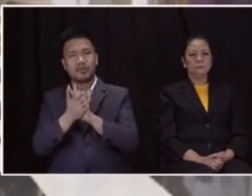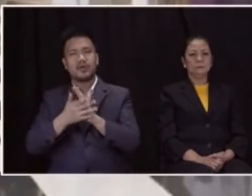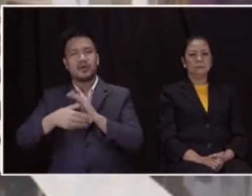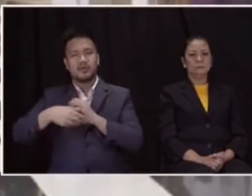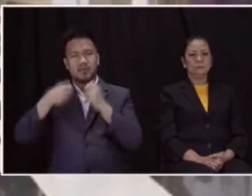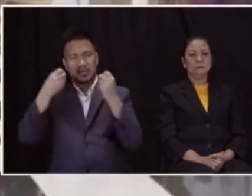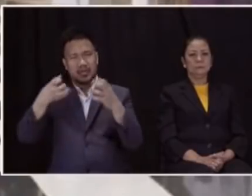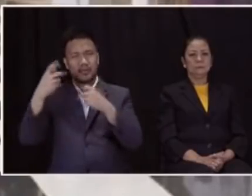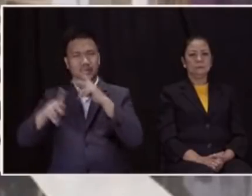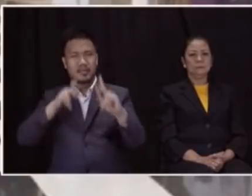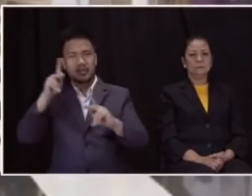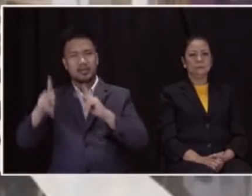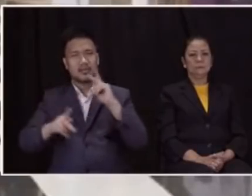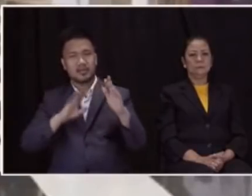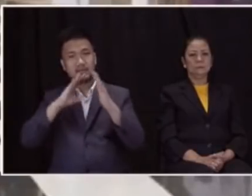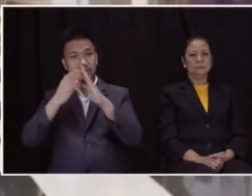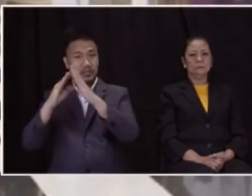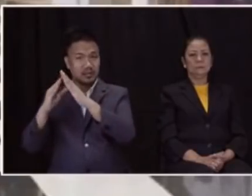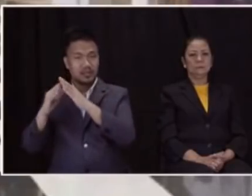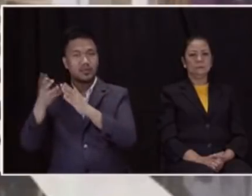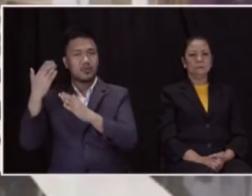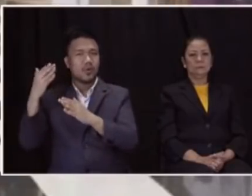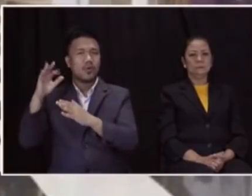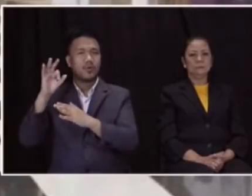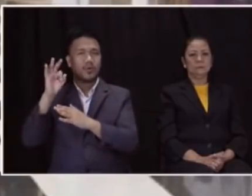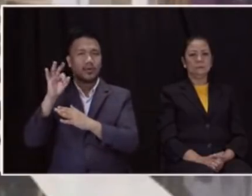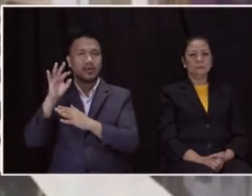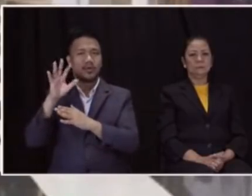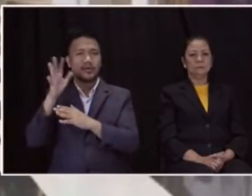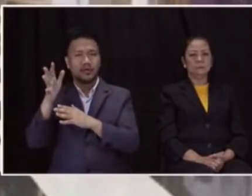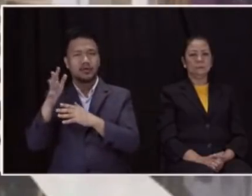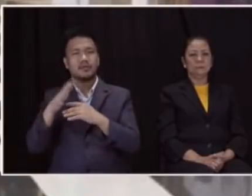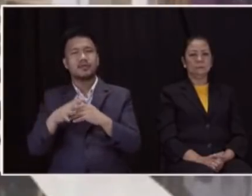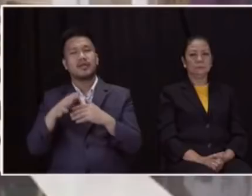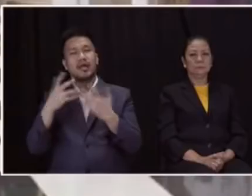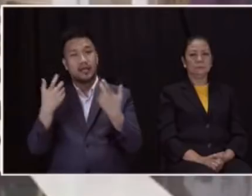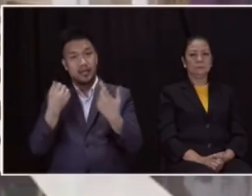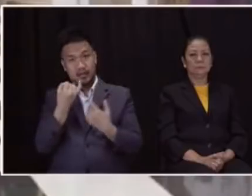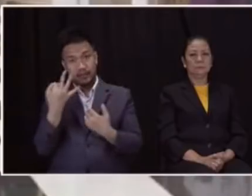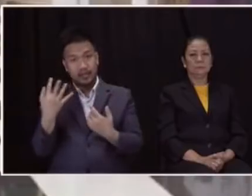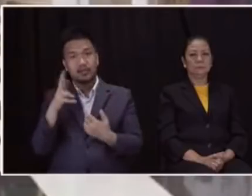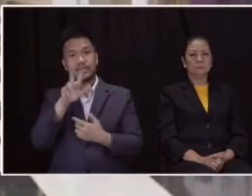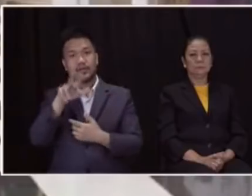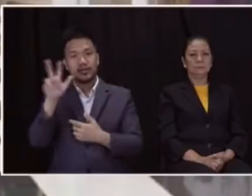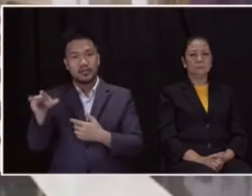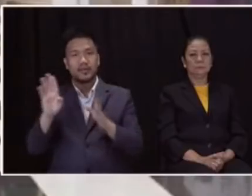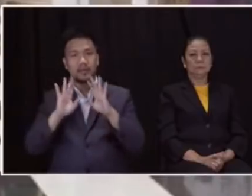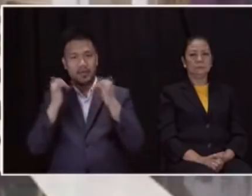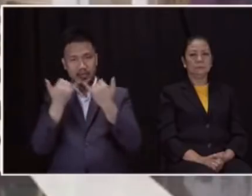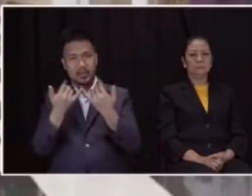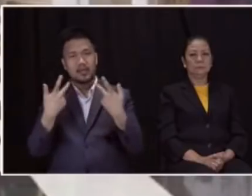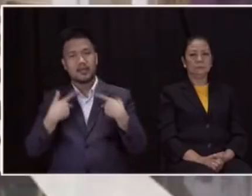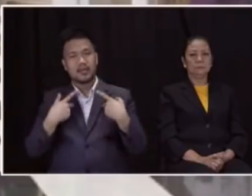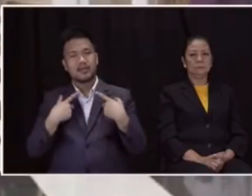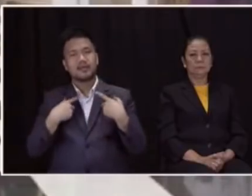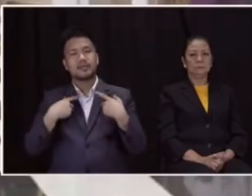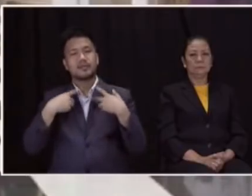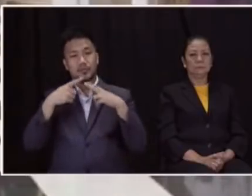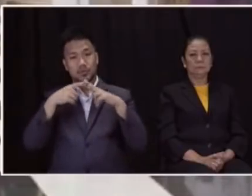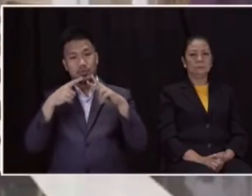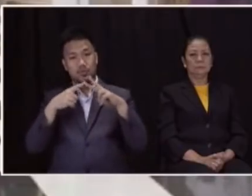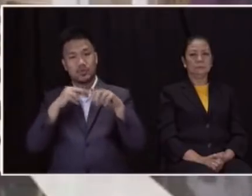in 1995. Makati is composed of 33 barangays. The city has 2 national